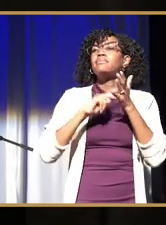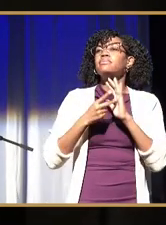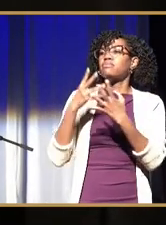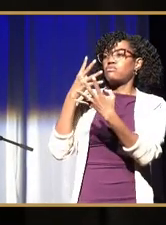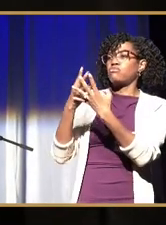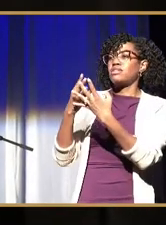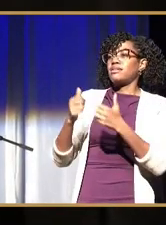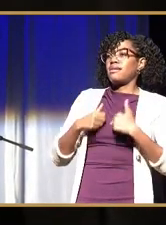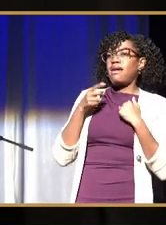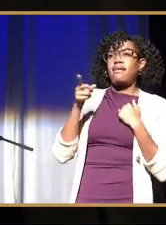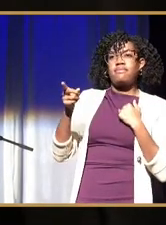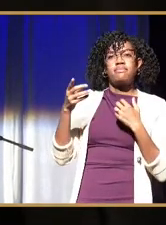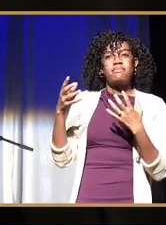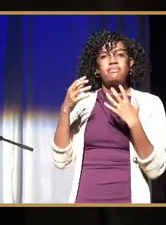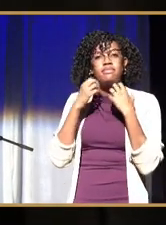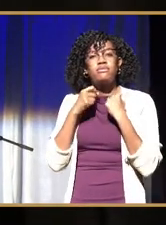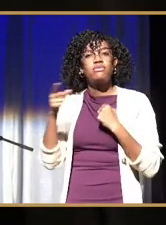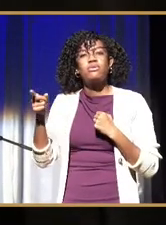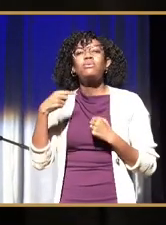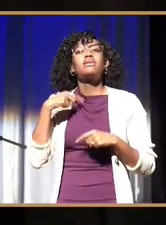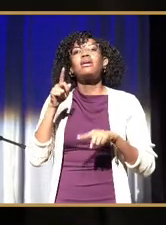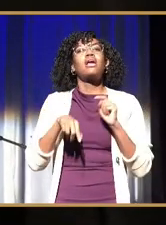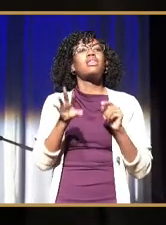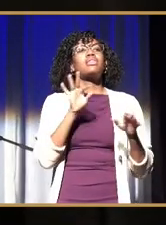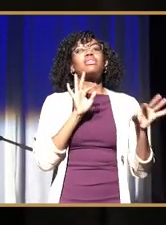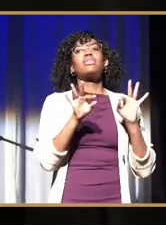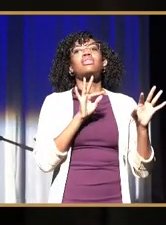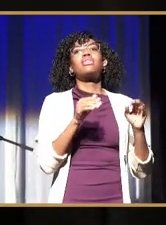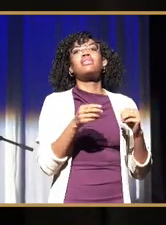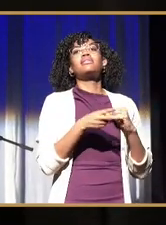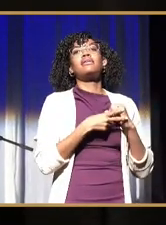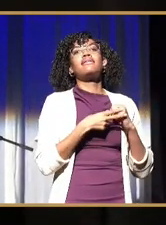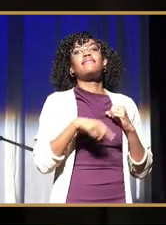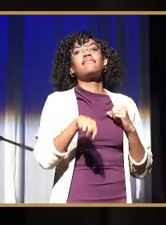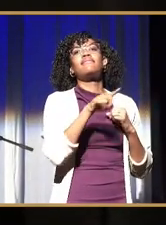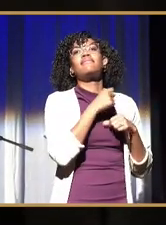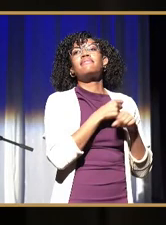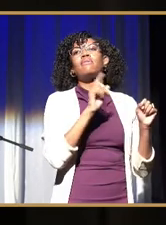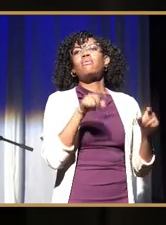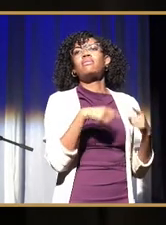imprisoned lives matter. We don't get to pick who we save.